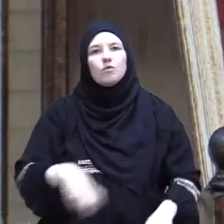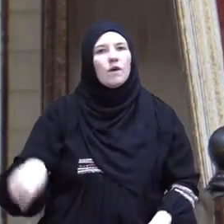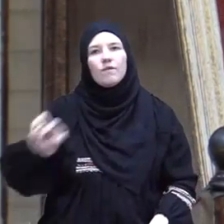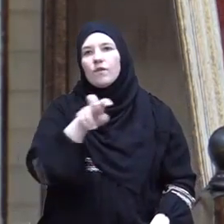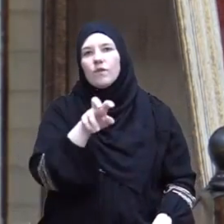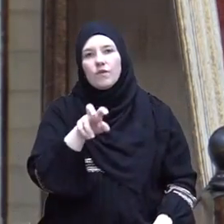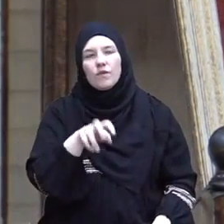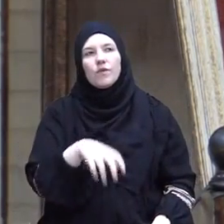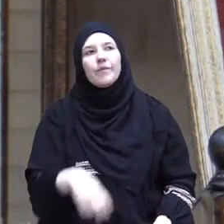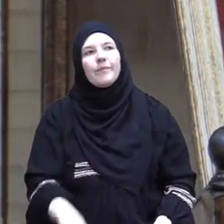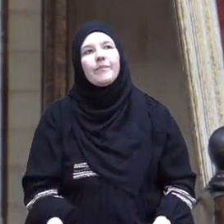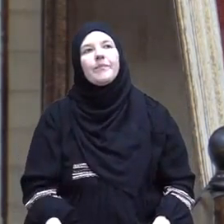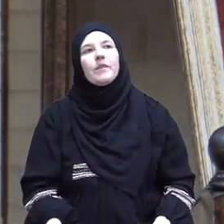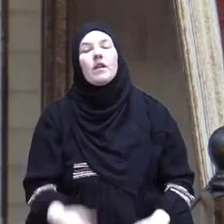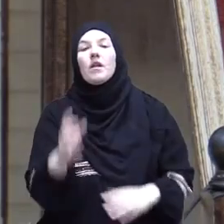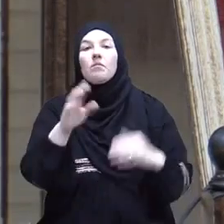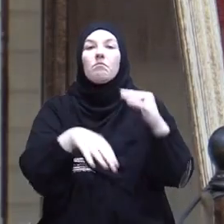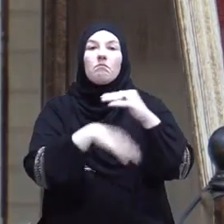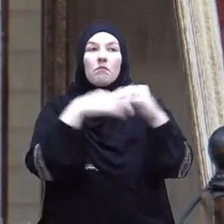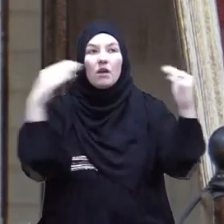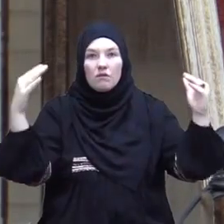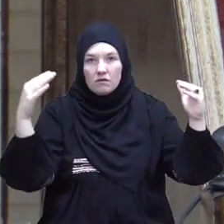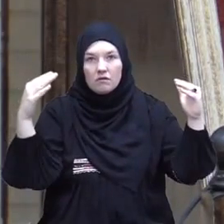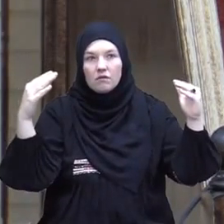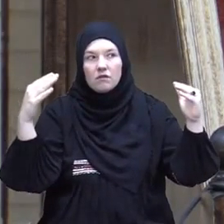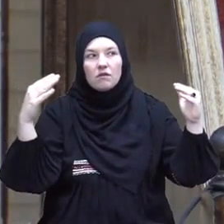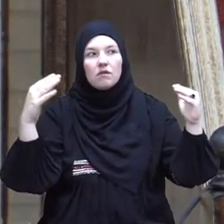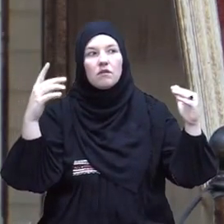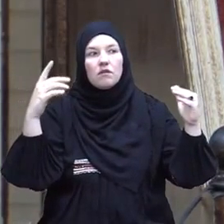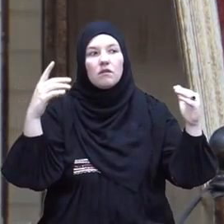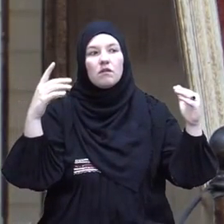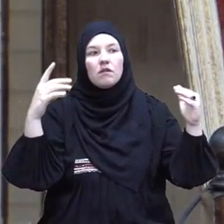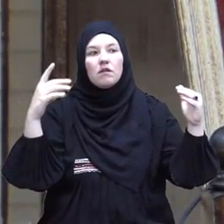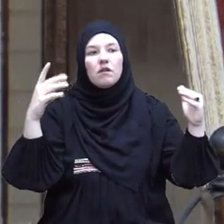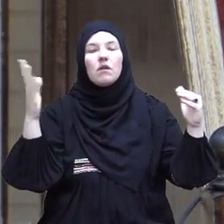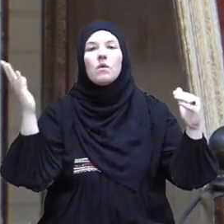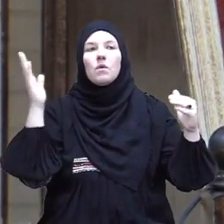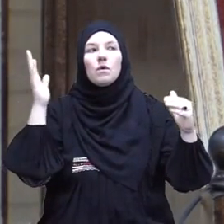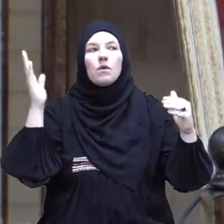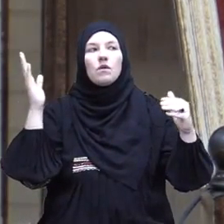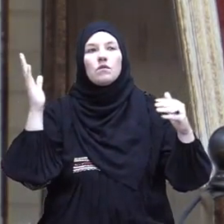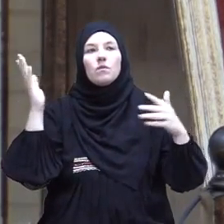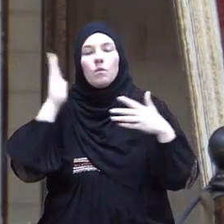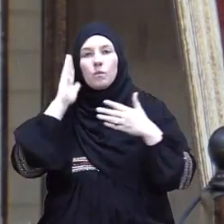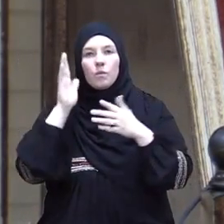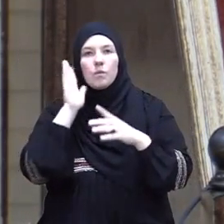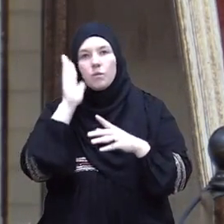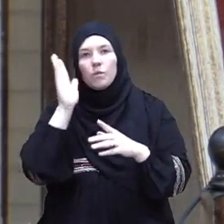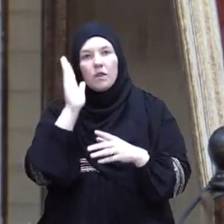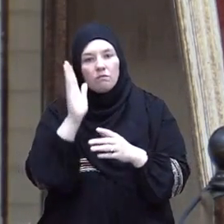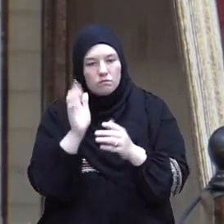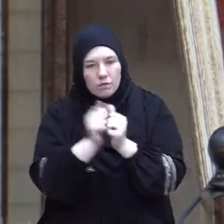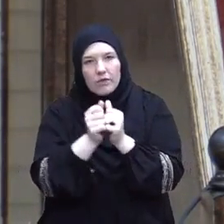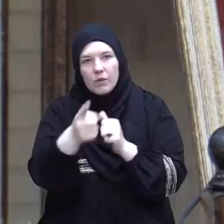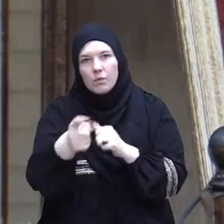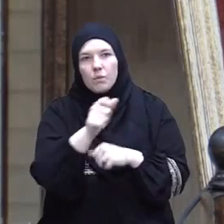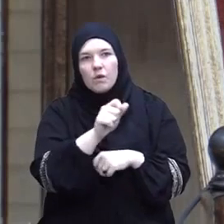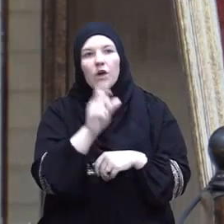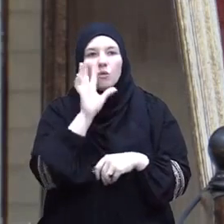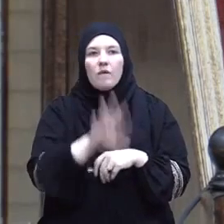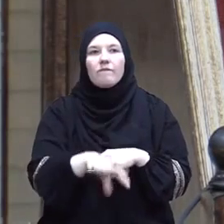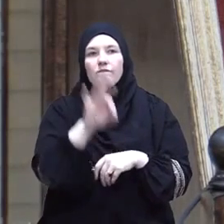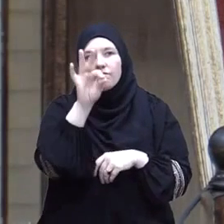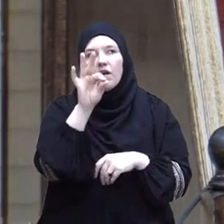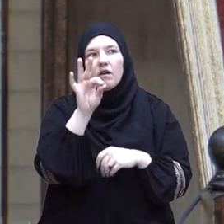go, paradise provisions, they come to you and they move with you. And you will find them